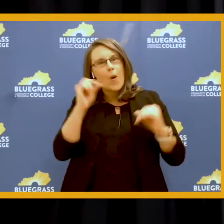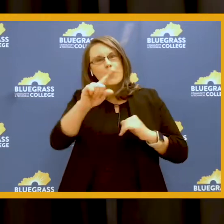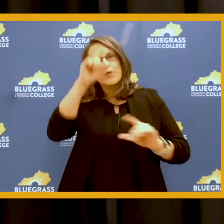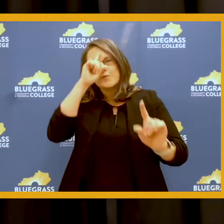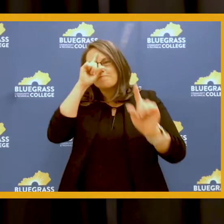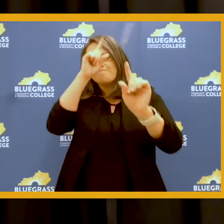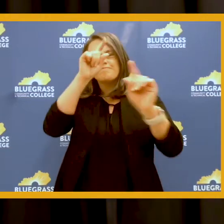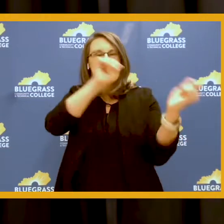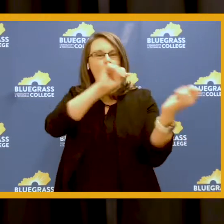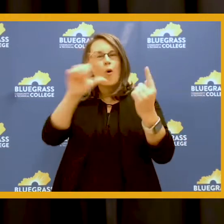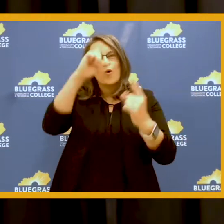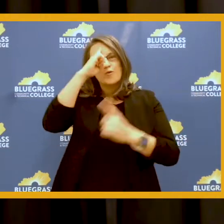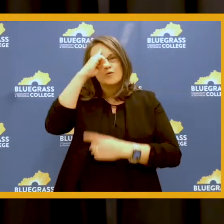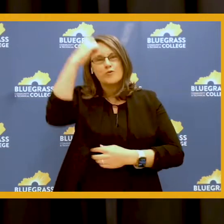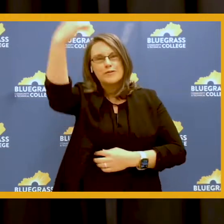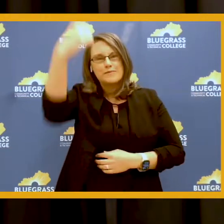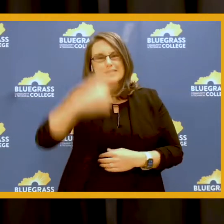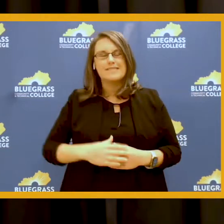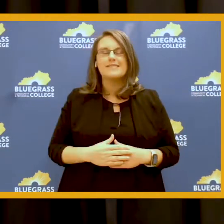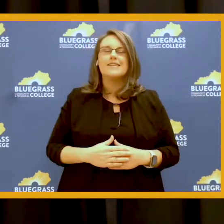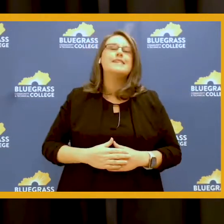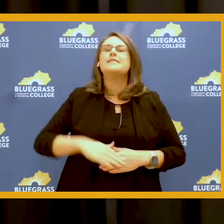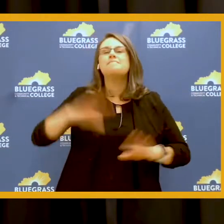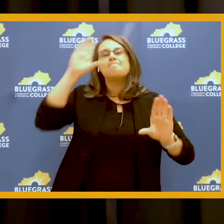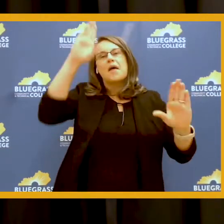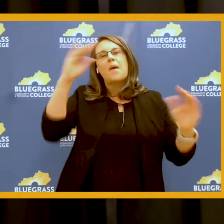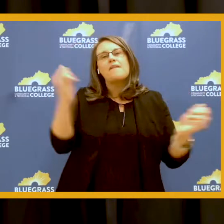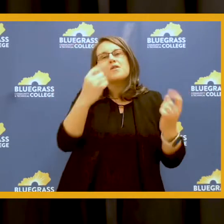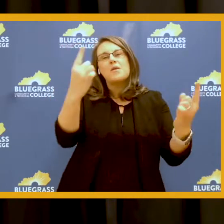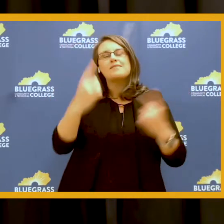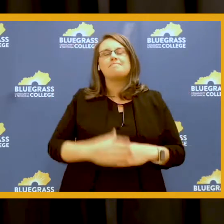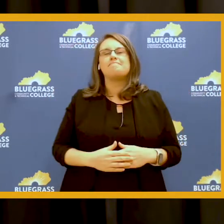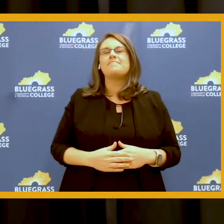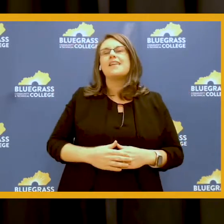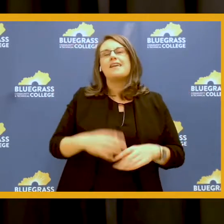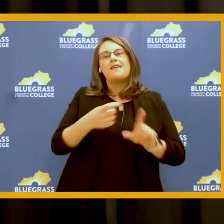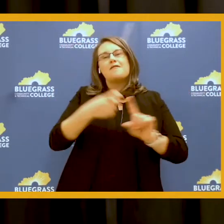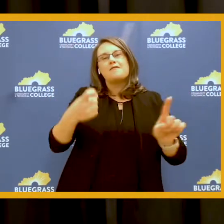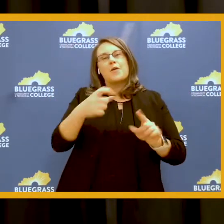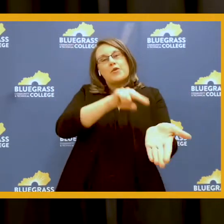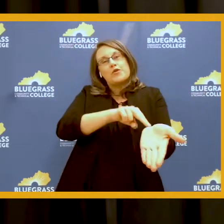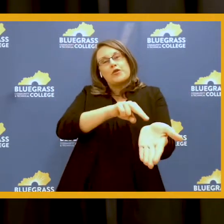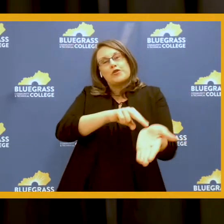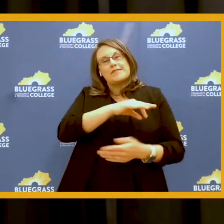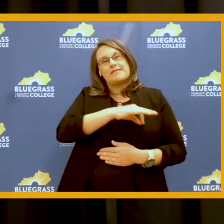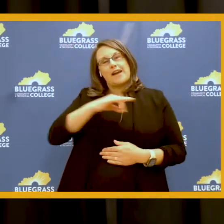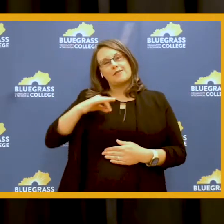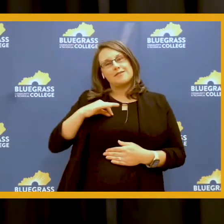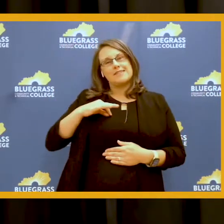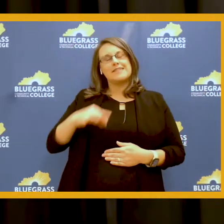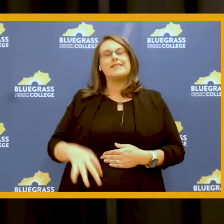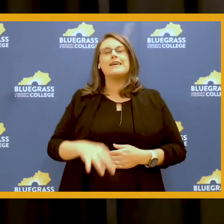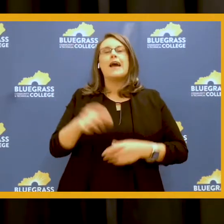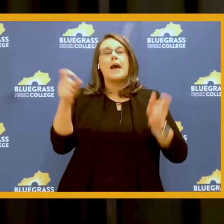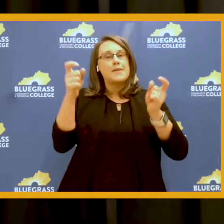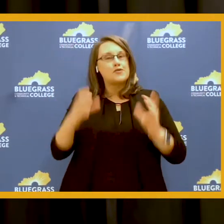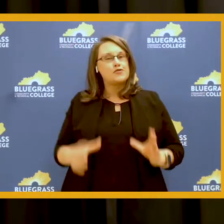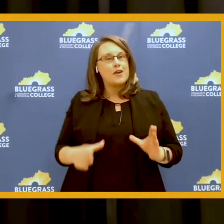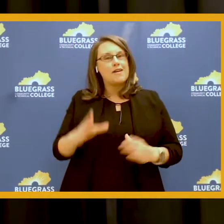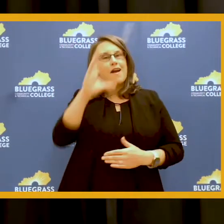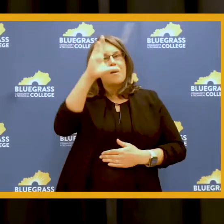dreams. Hello, everyone. On behalf of the nursing faculty and the administration, I'd like to offer